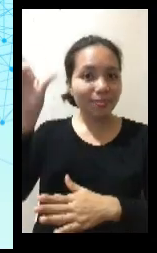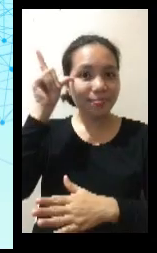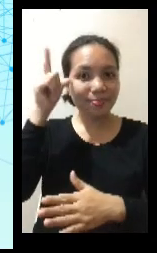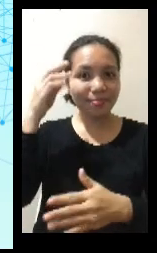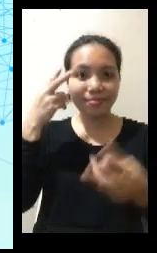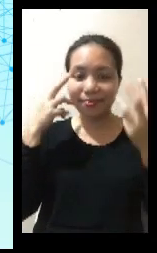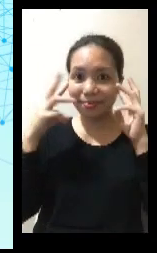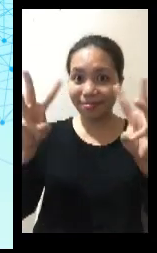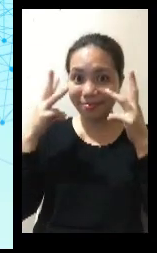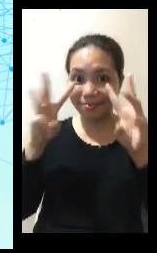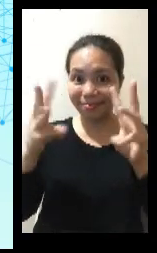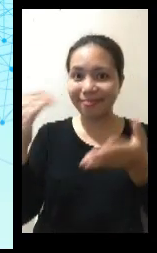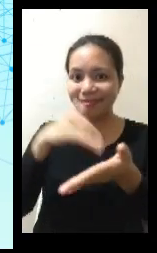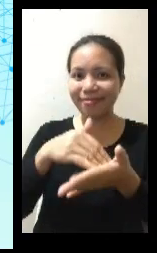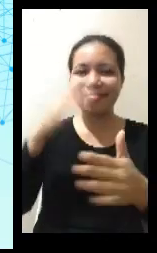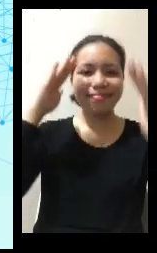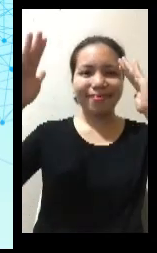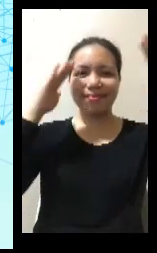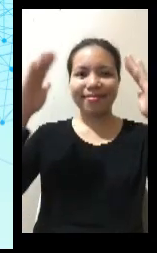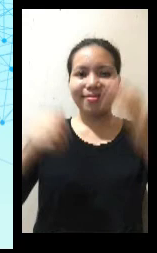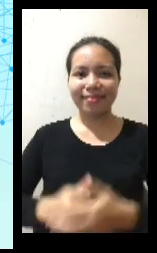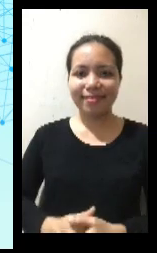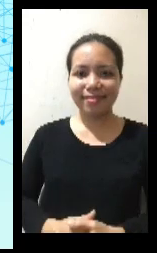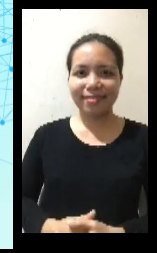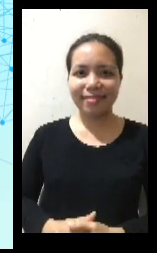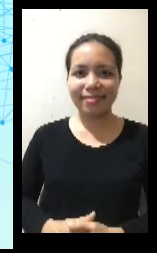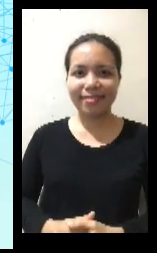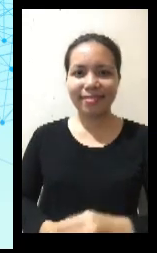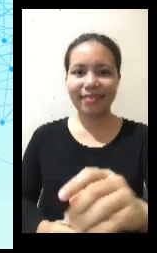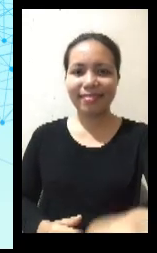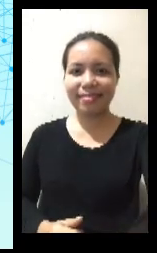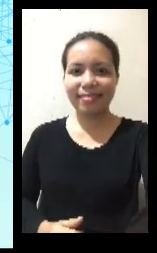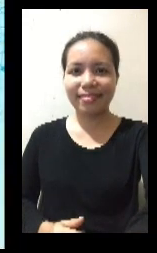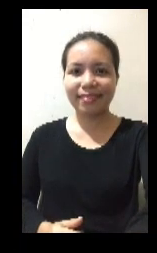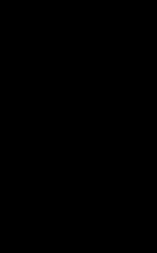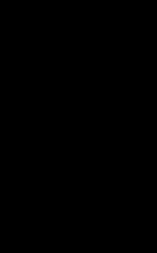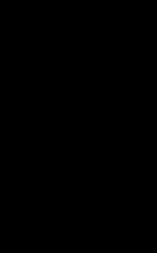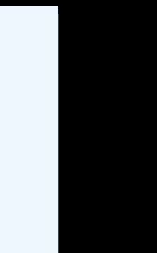Once again, this is Teacher Liz. See you next time and have a great day!